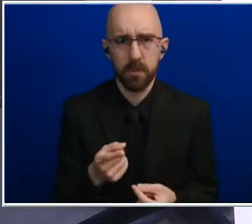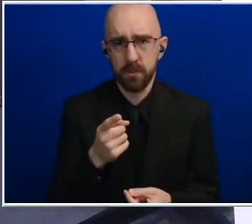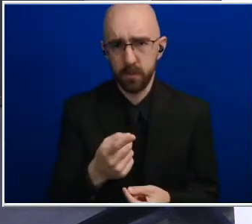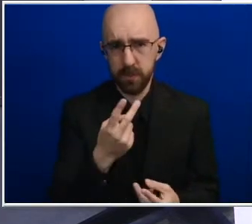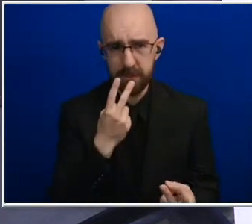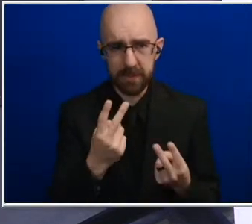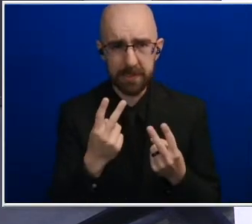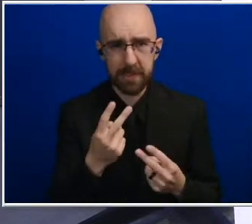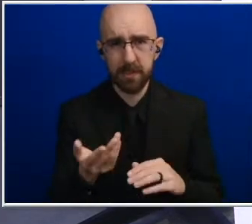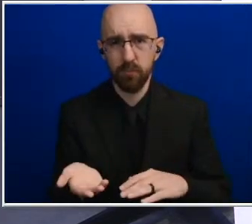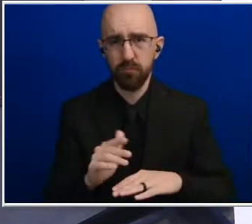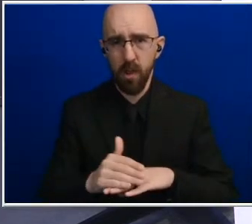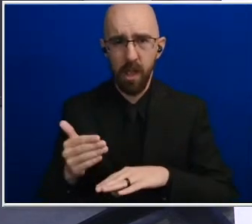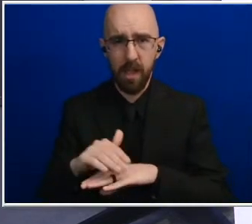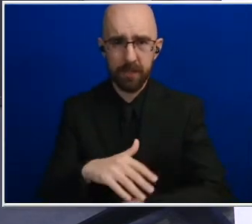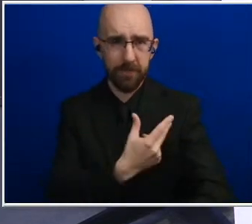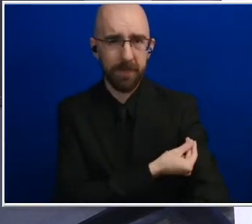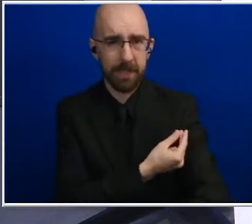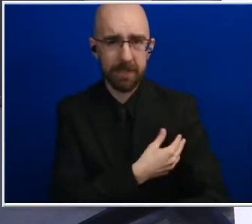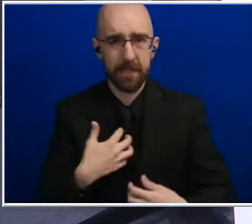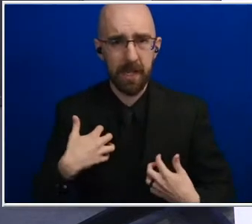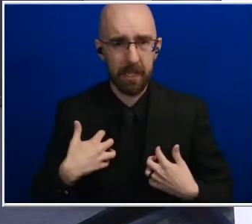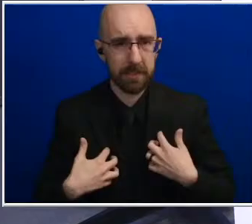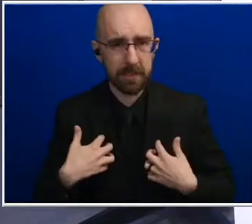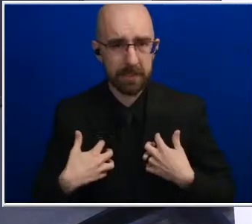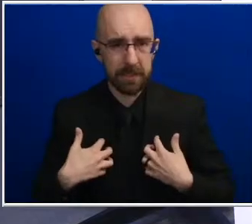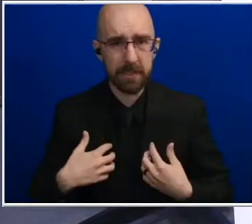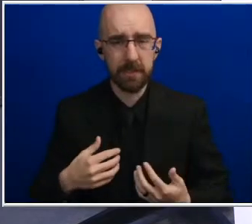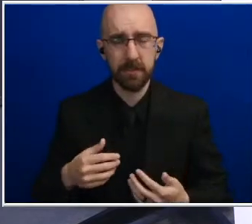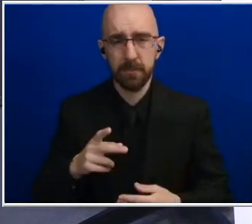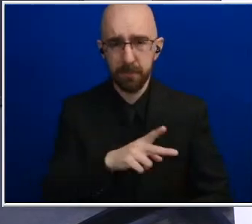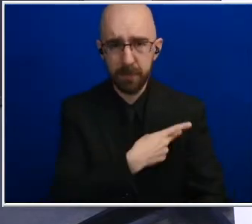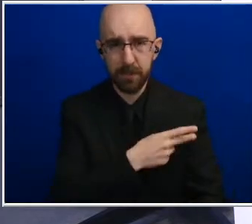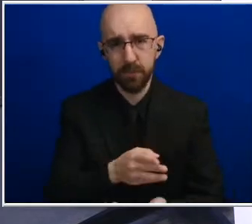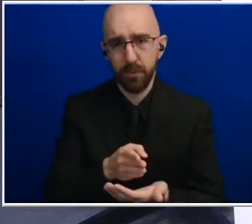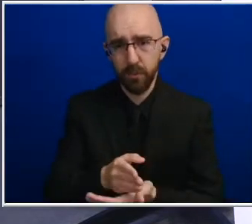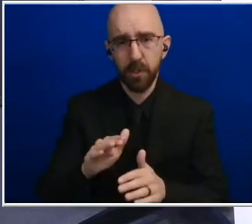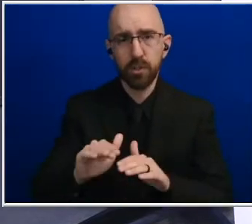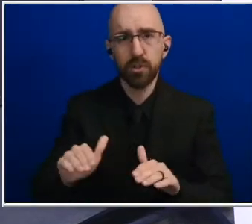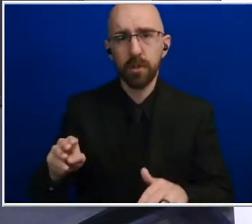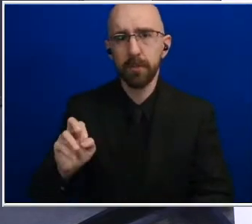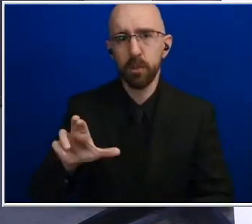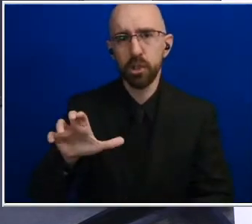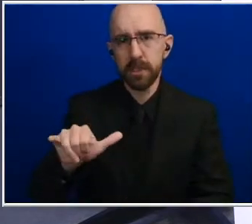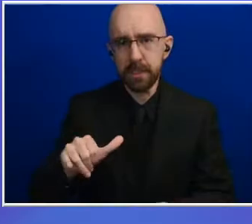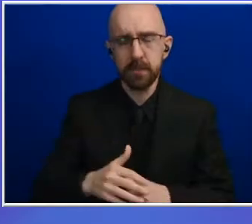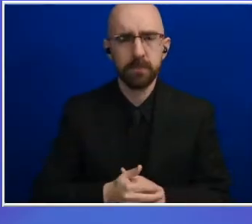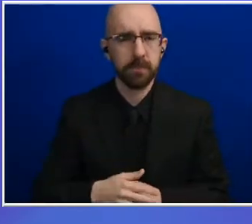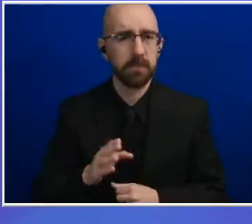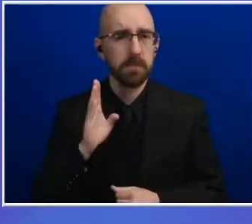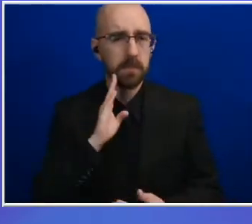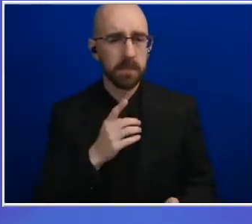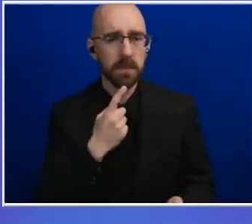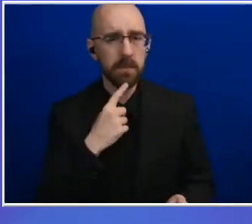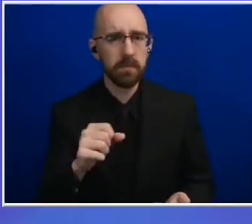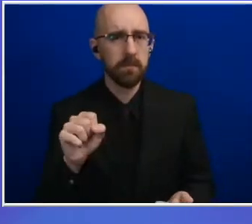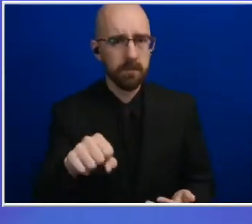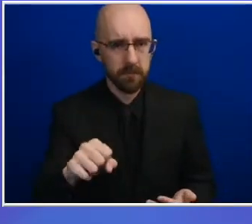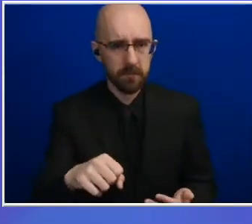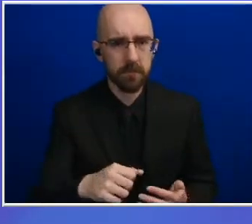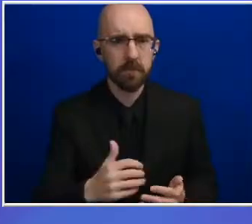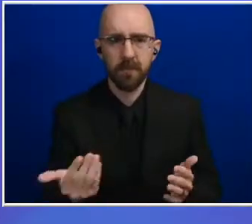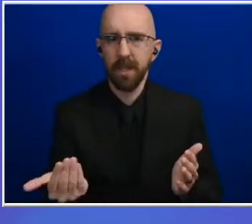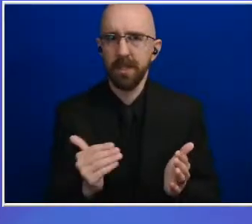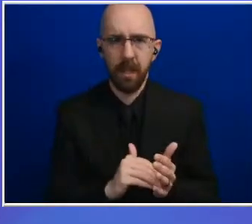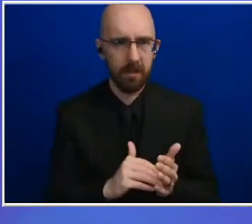rise in vaccine hesitancy in the patients through Children's Mercy? I would say yes. Again, it's